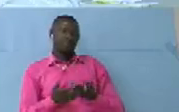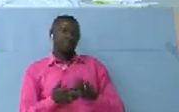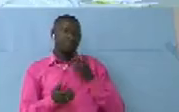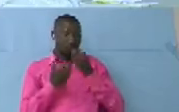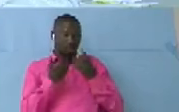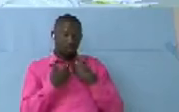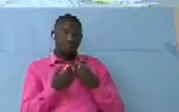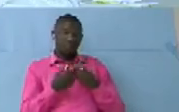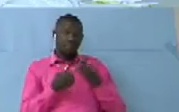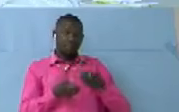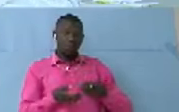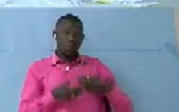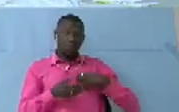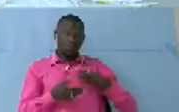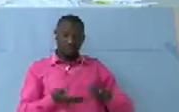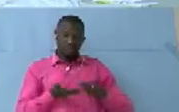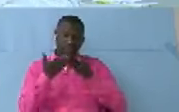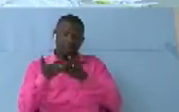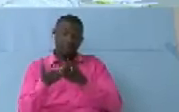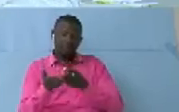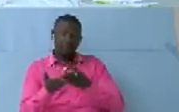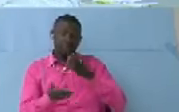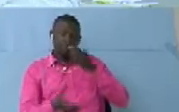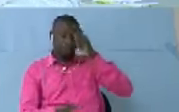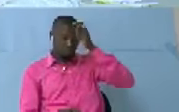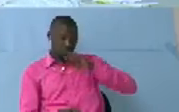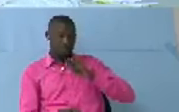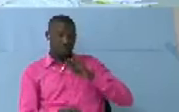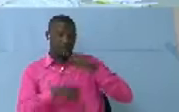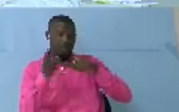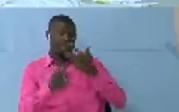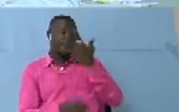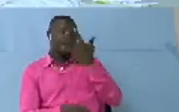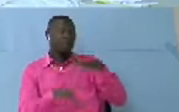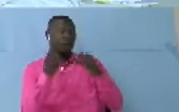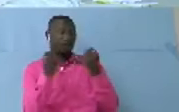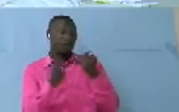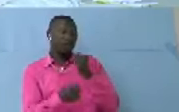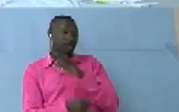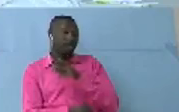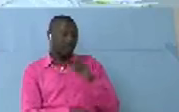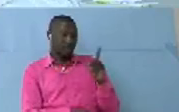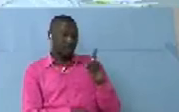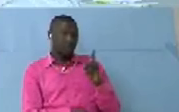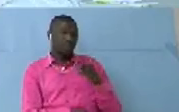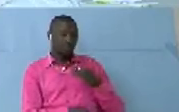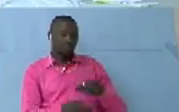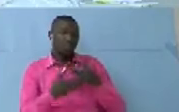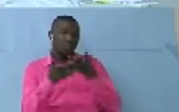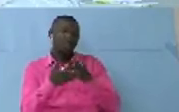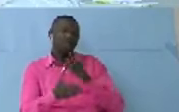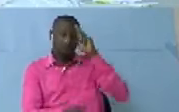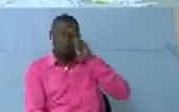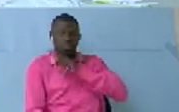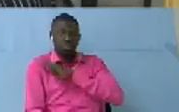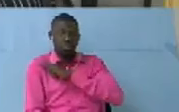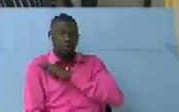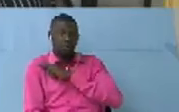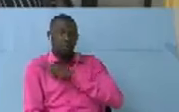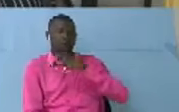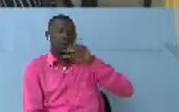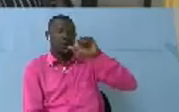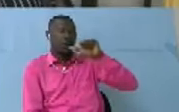He said to me, I'm giving money, 5,000 to this guy so that he could hand it